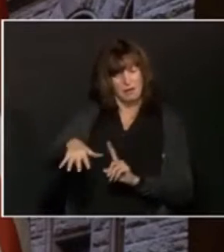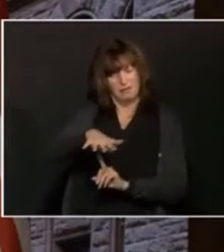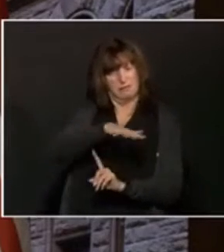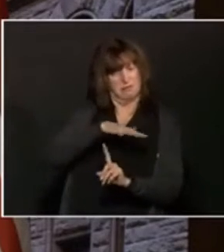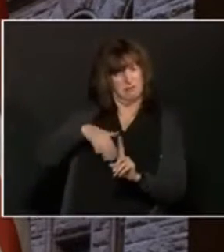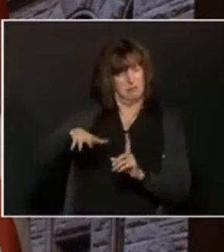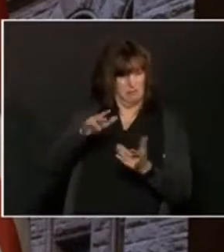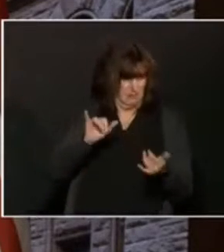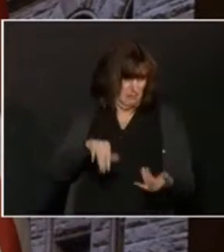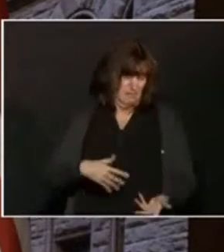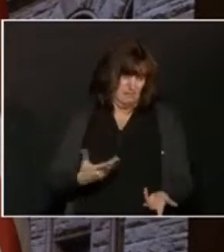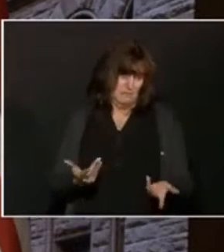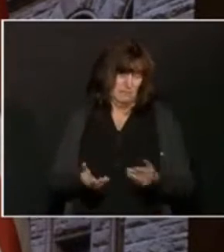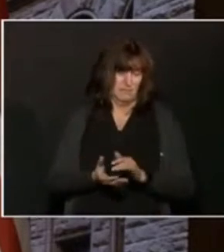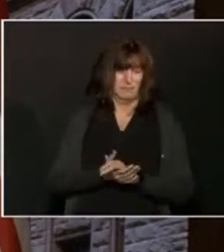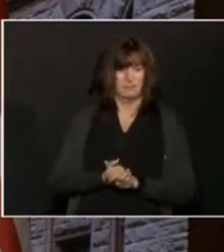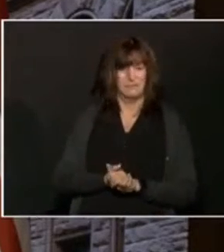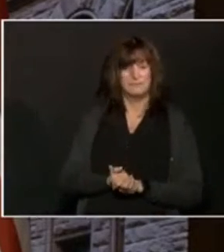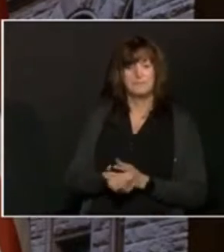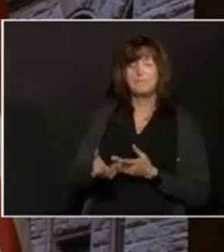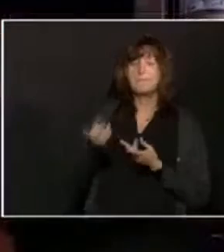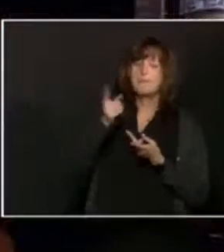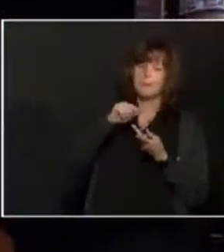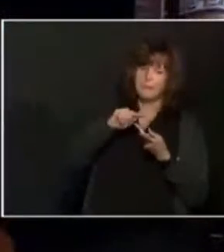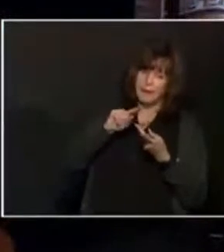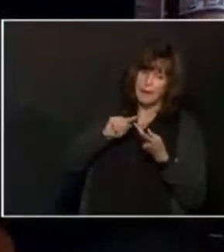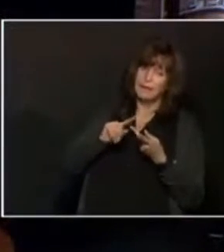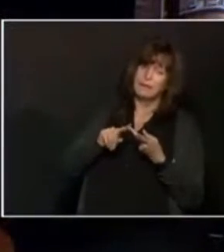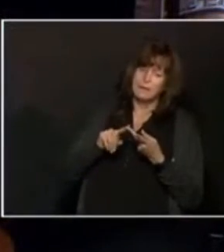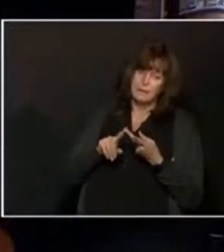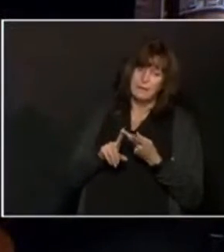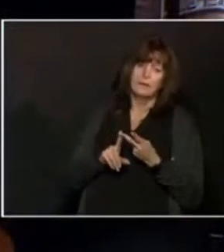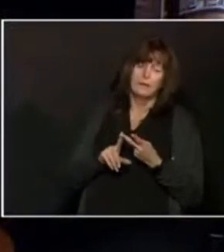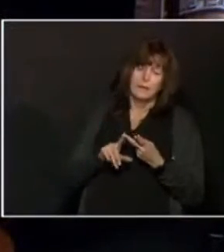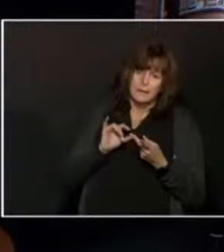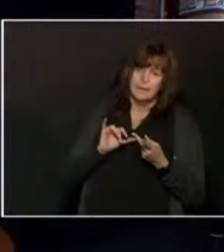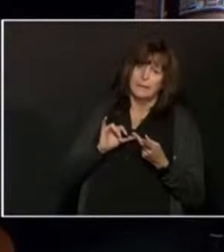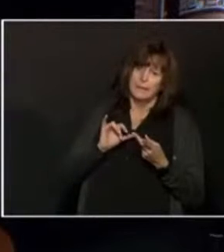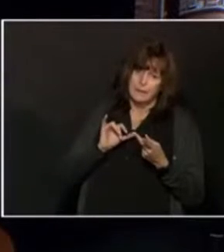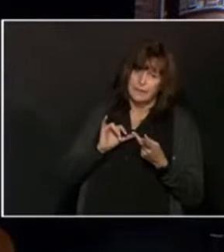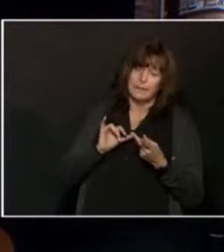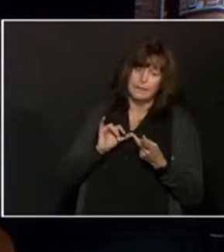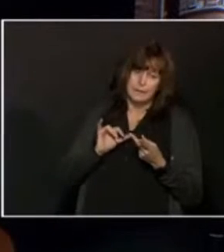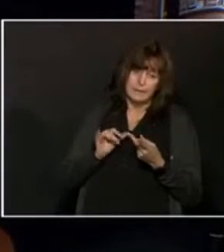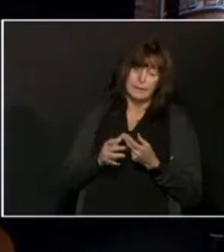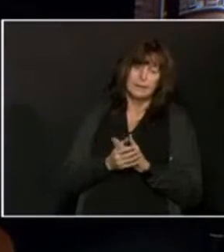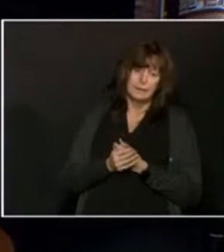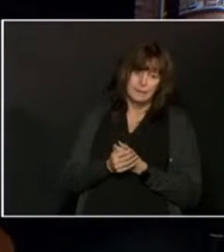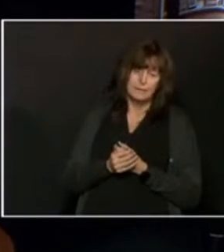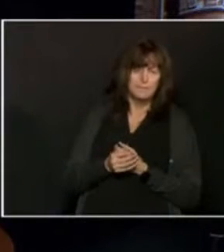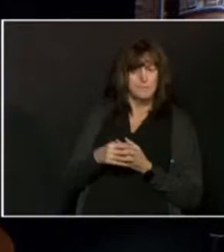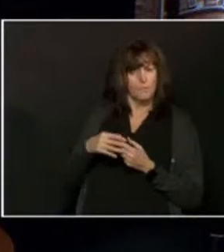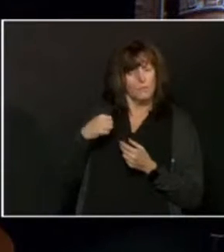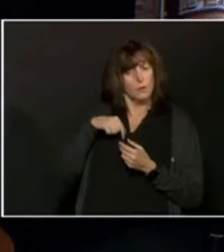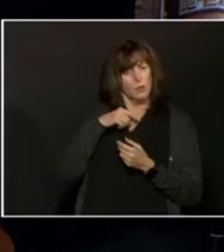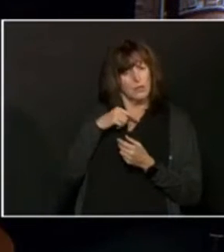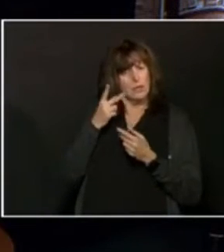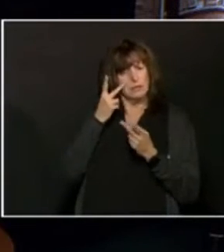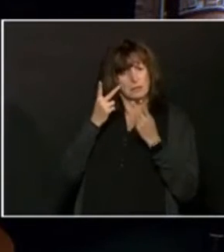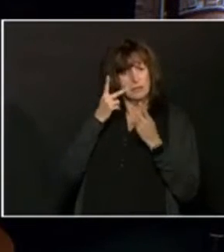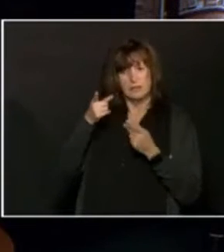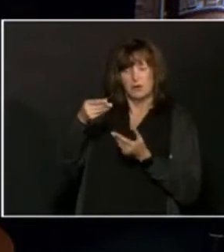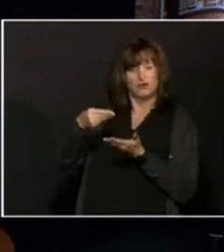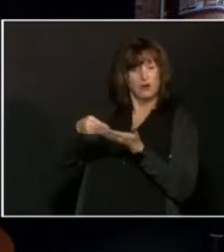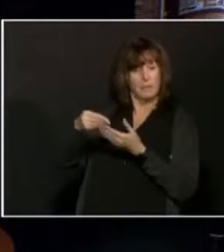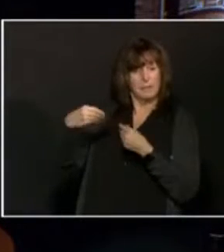up? Yeah, absolutely. We've also been seeing a lot of long lineups outside of shopping centers and